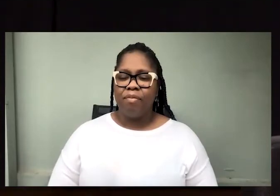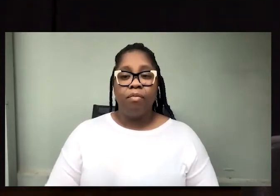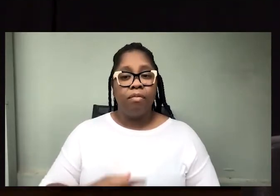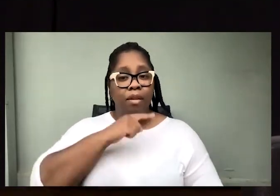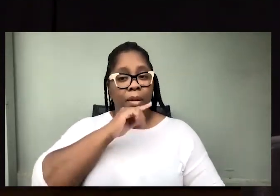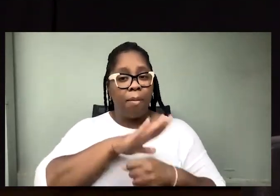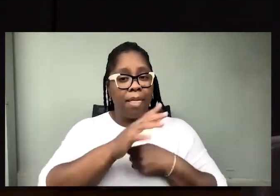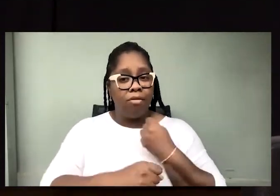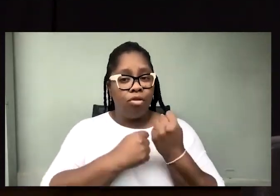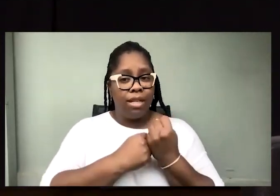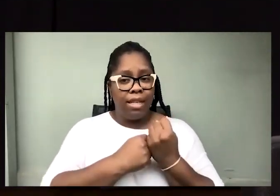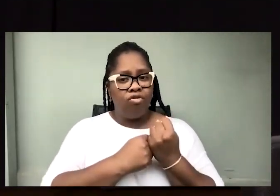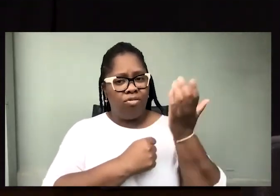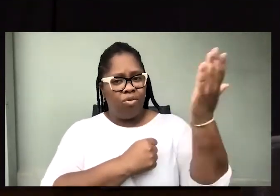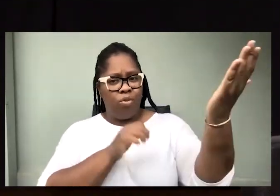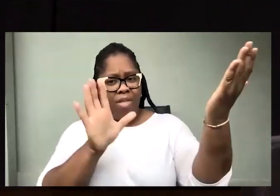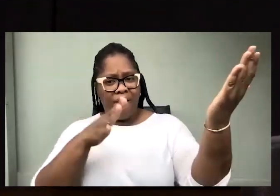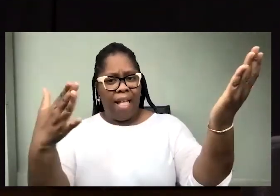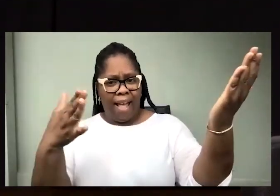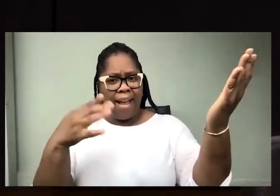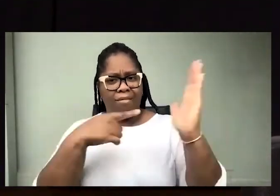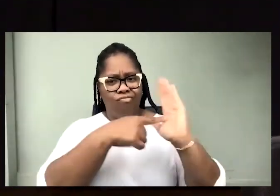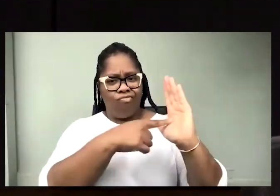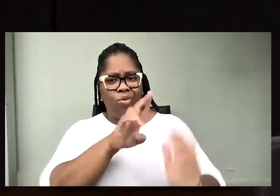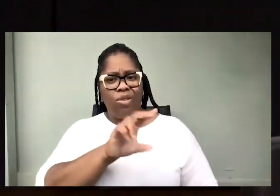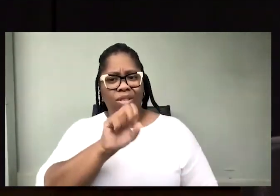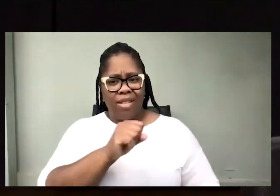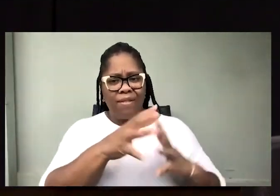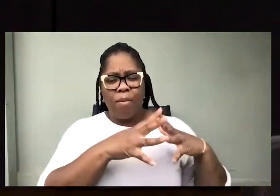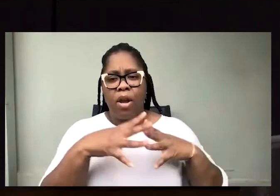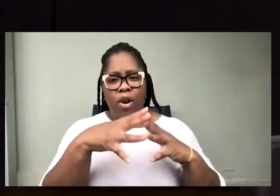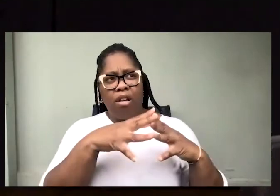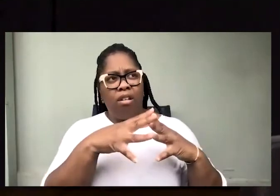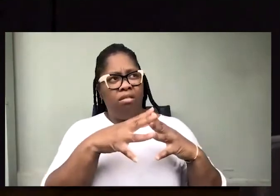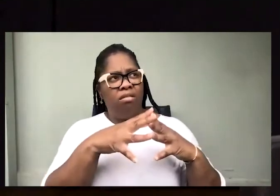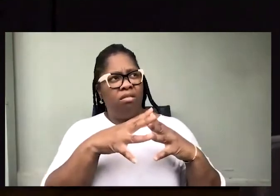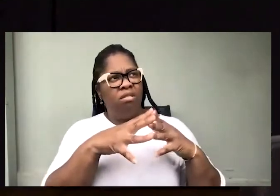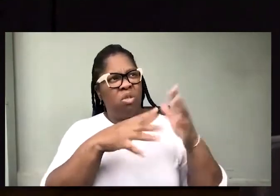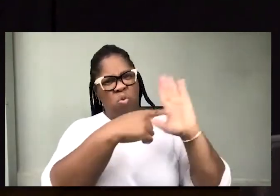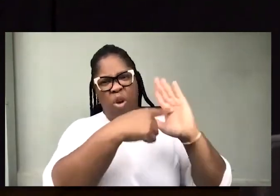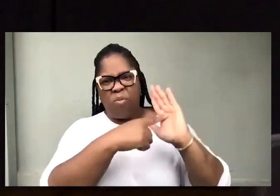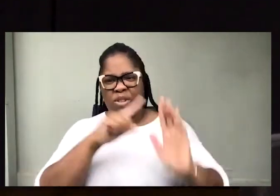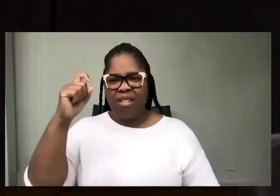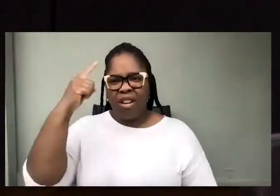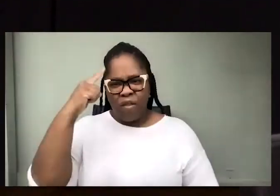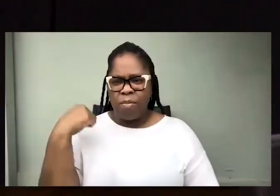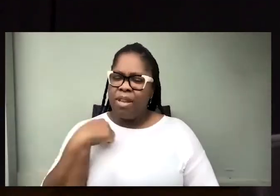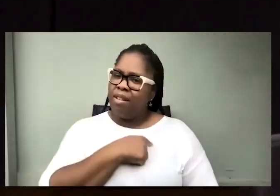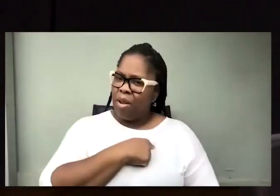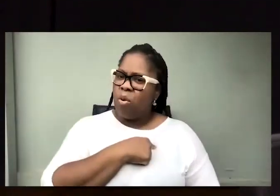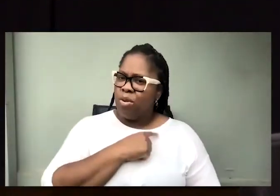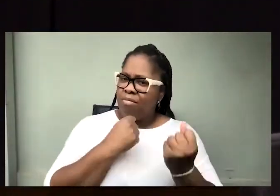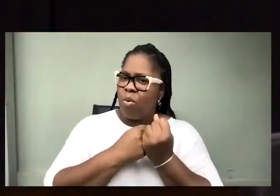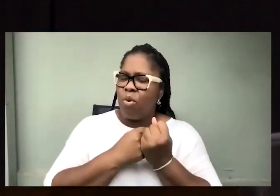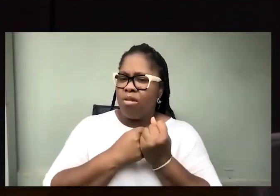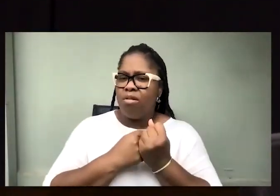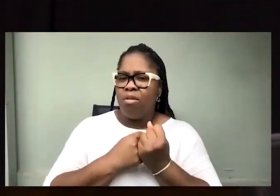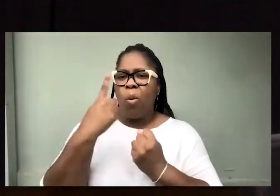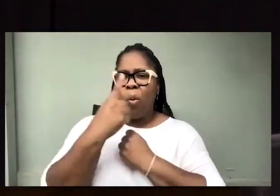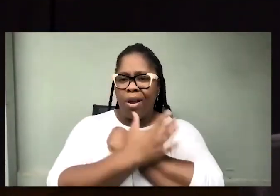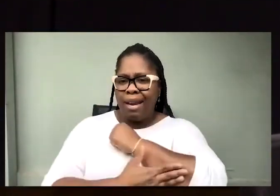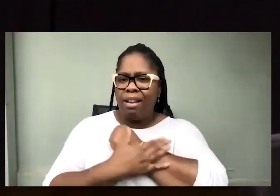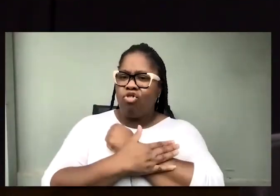I pledge allegiance to the flag of the United States of America and to the republic for which it